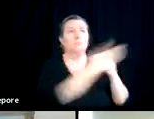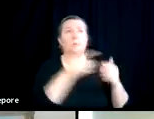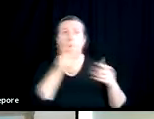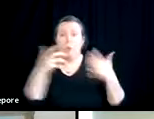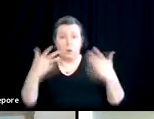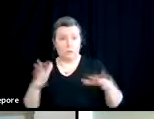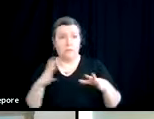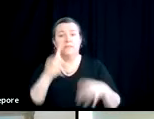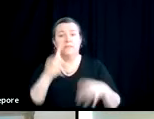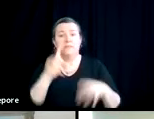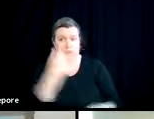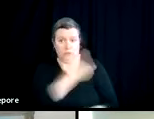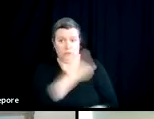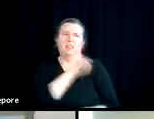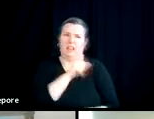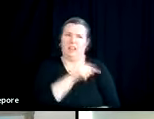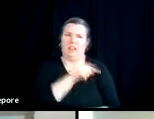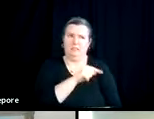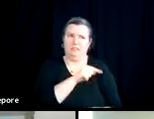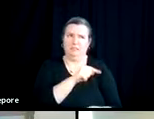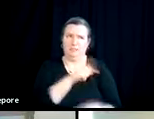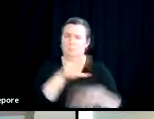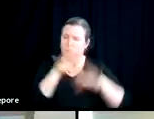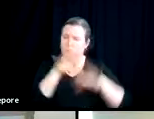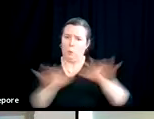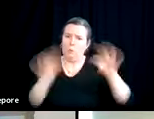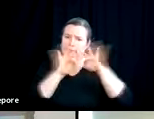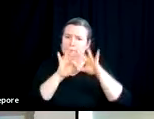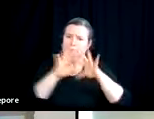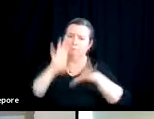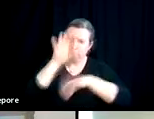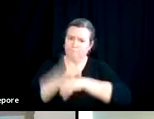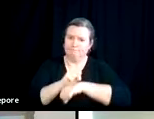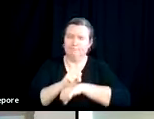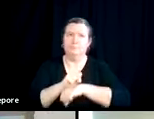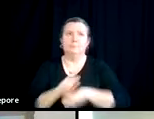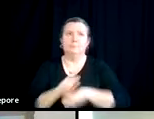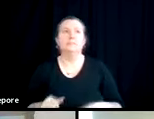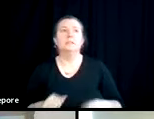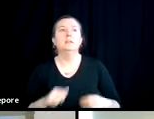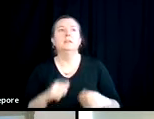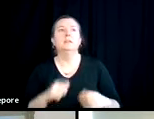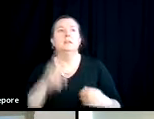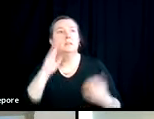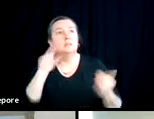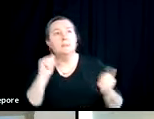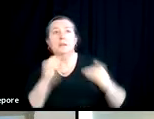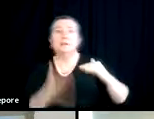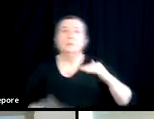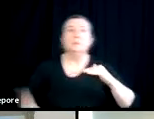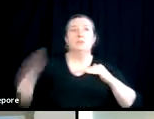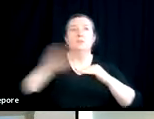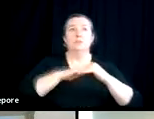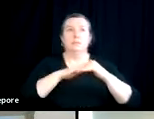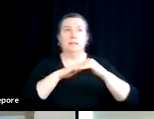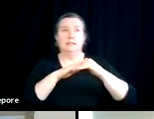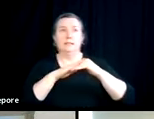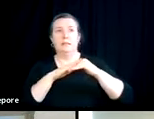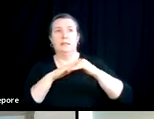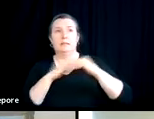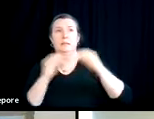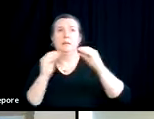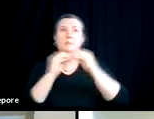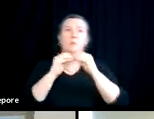doses. For the week ending February 21st, we are expecting an increase in the amount of first doses of